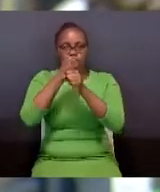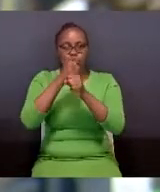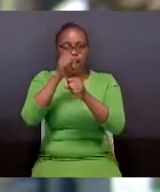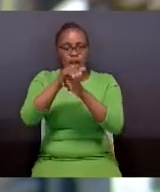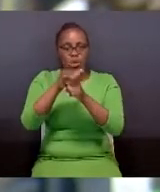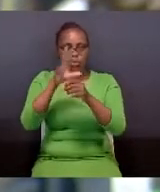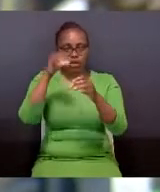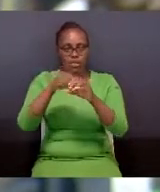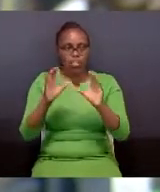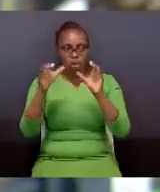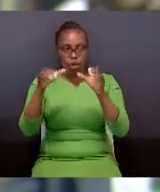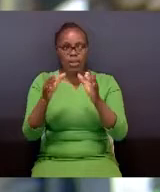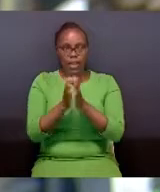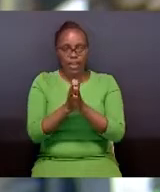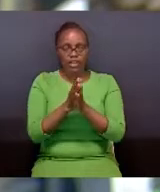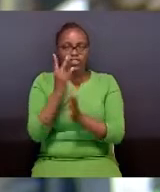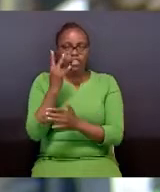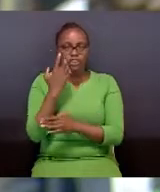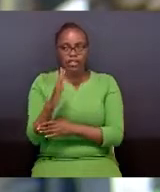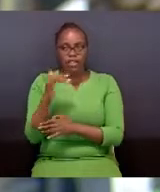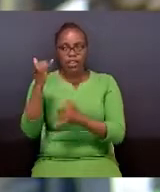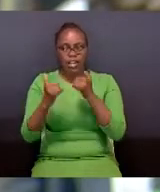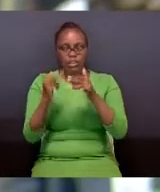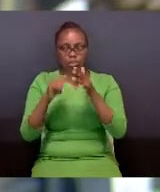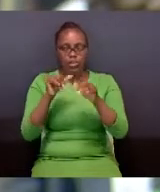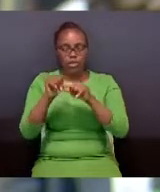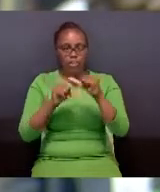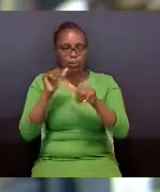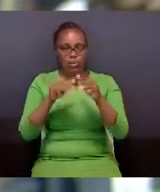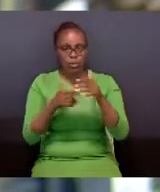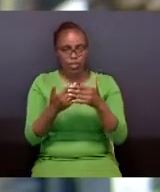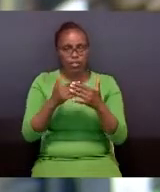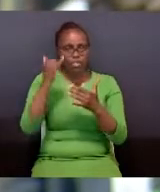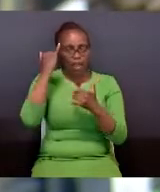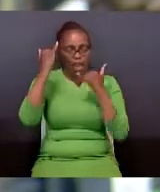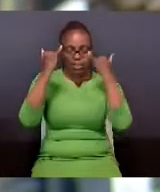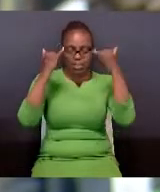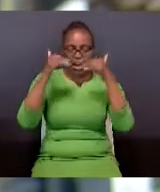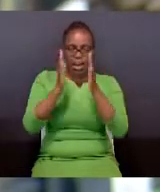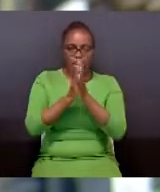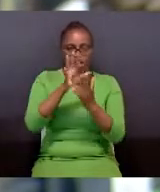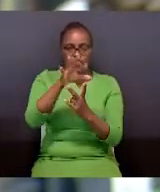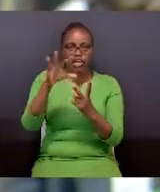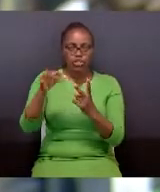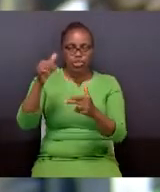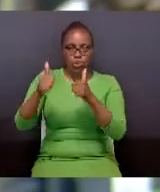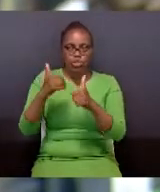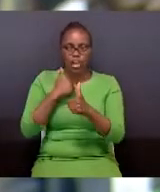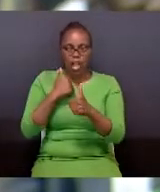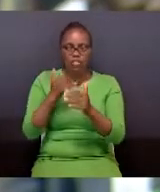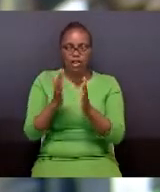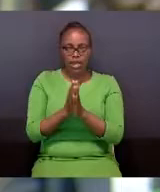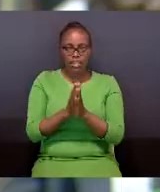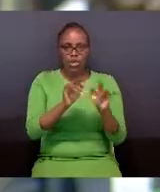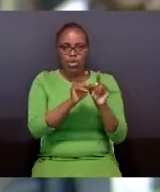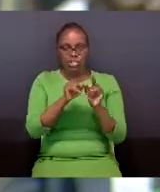their communities, and you have seen it. The last one is about the mindset, the choice to be happy. I think